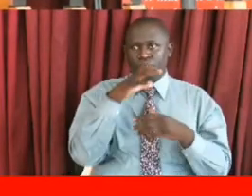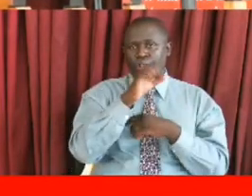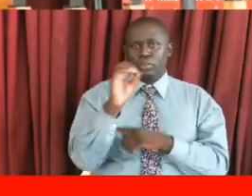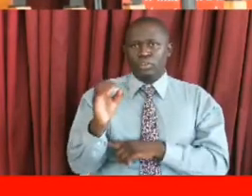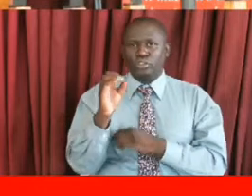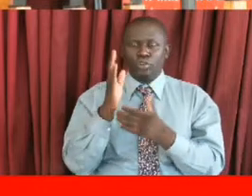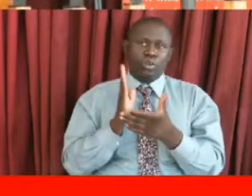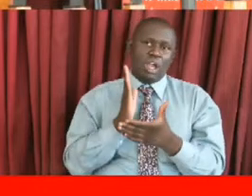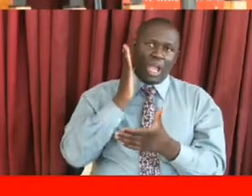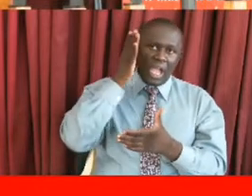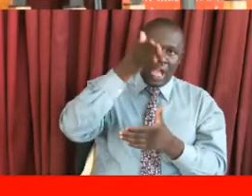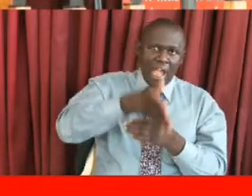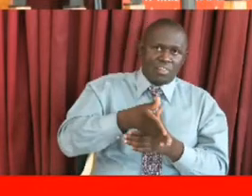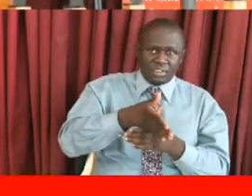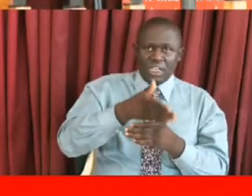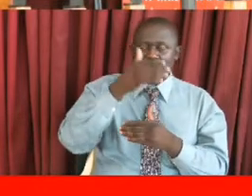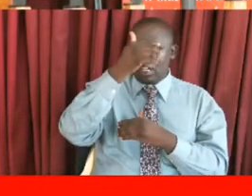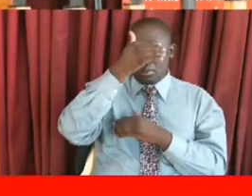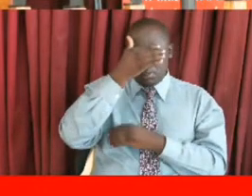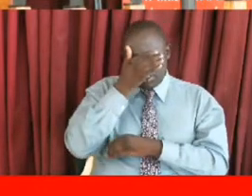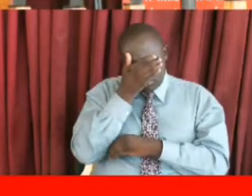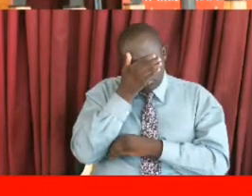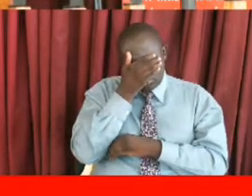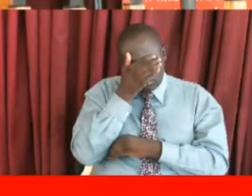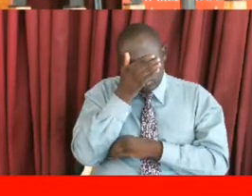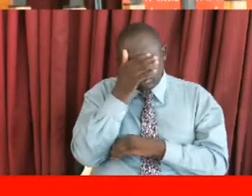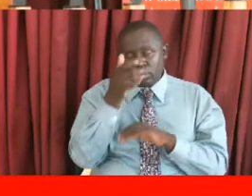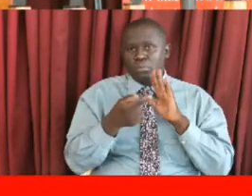Pentecostal manifestations are